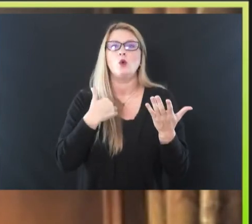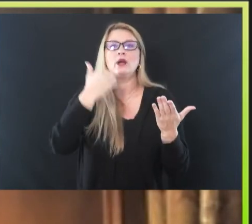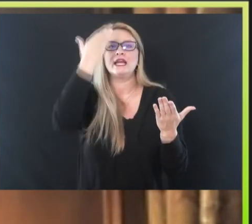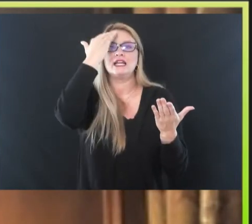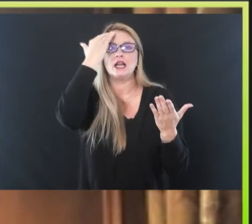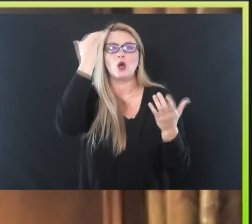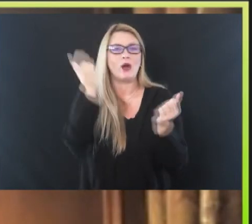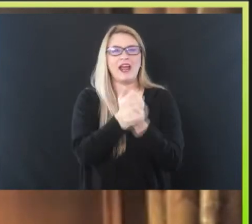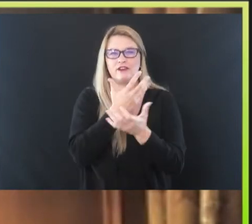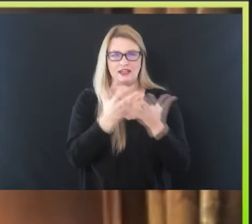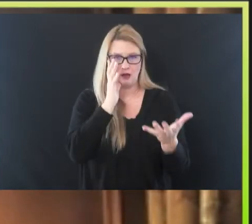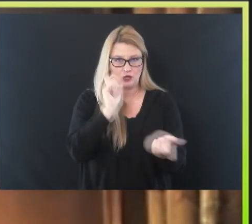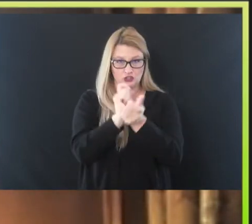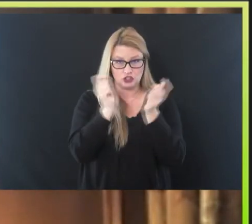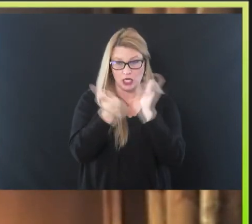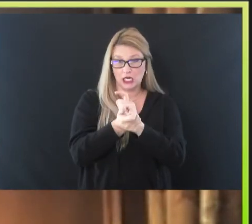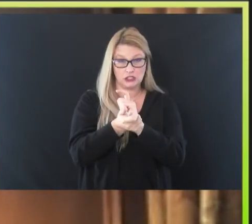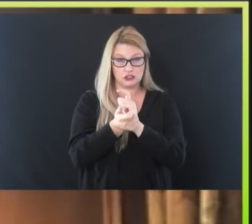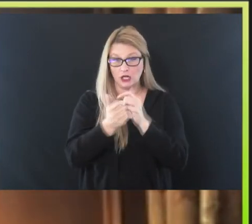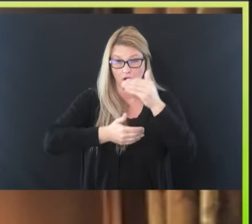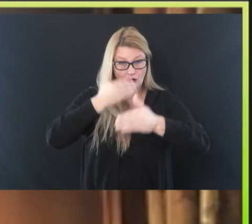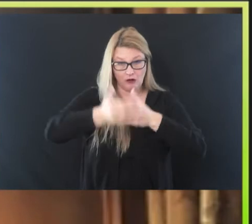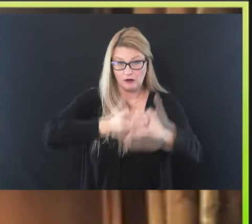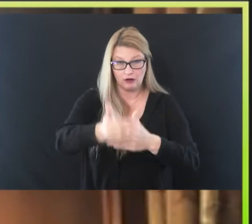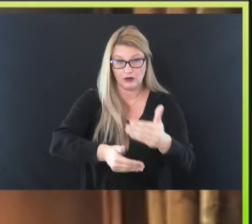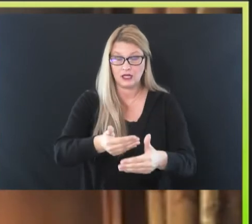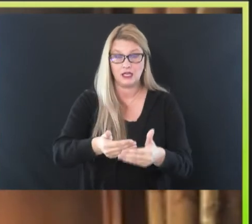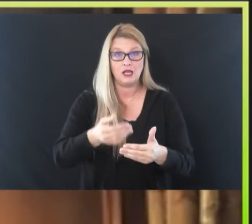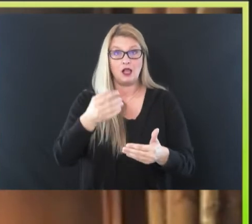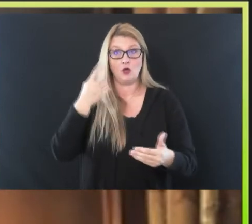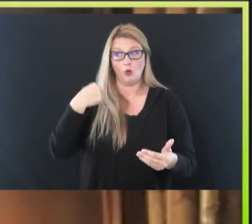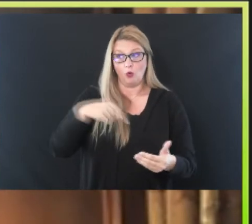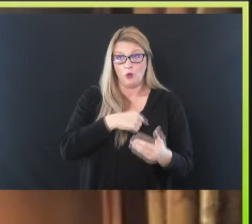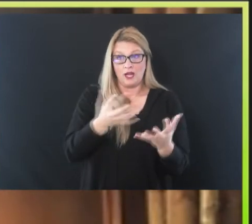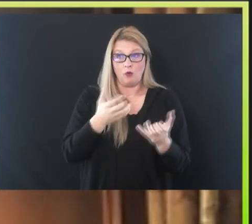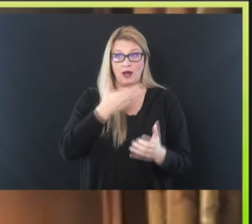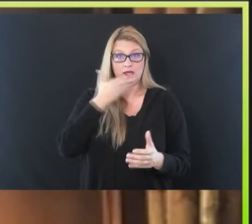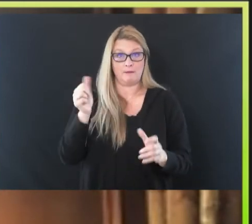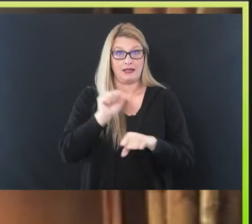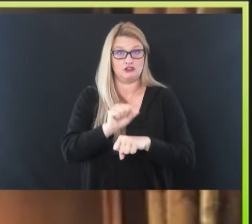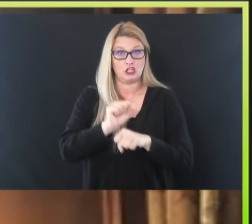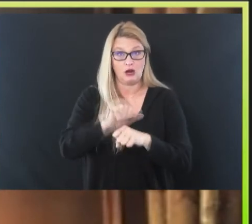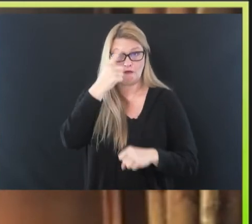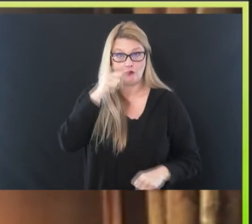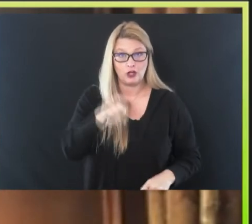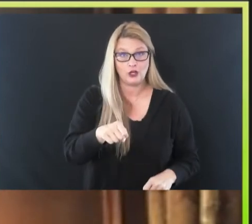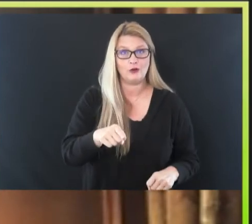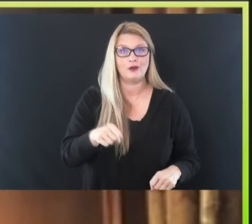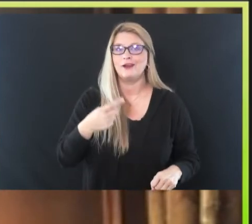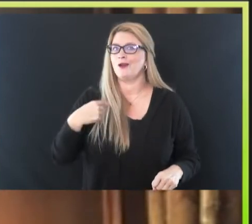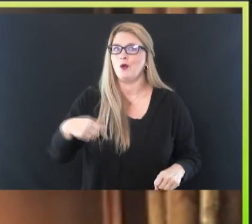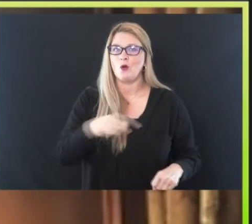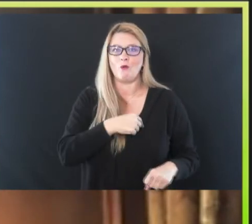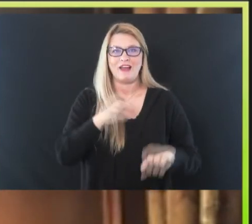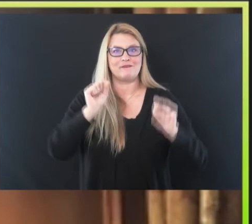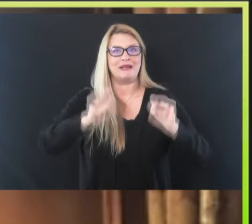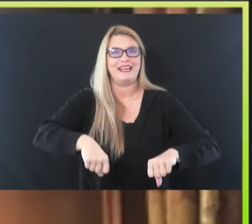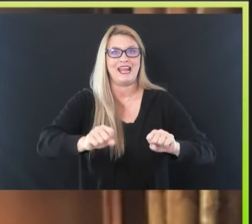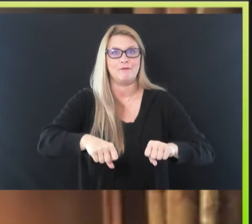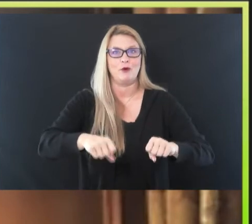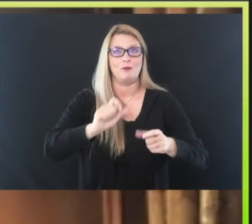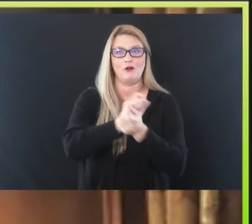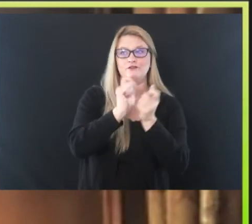is moving dynamically. And in order for us to do the best job for West Virginia, we also need to be just as capable of